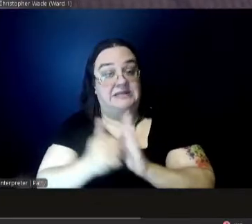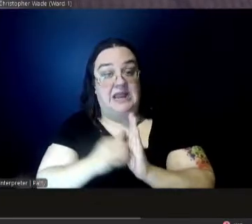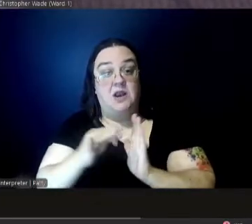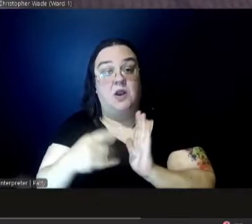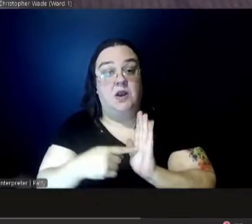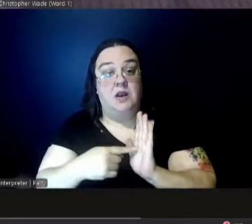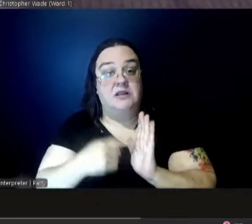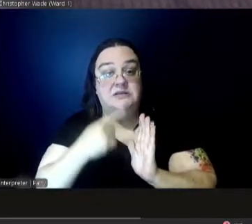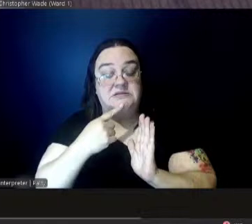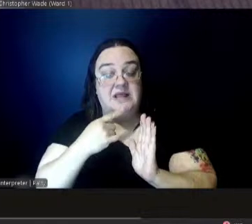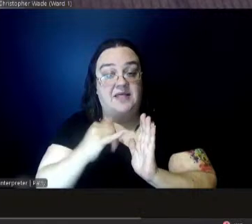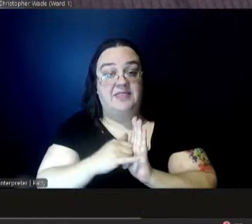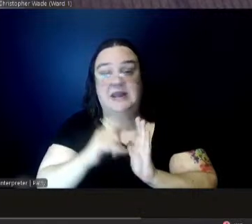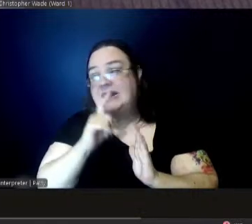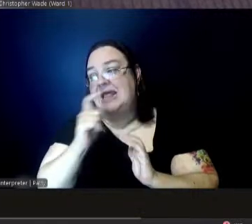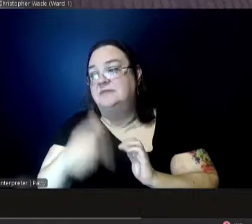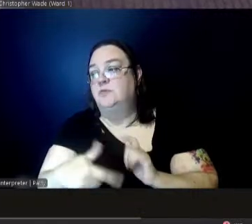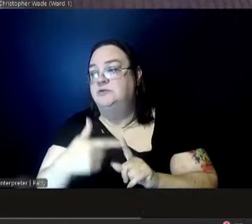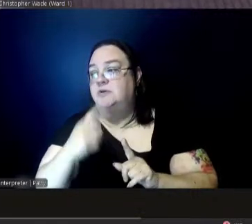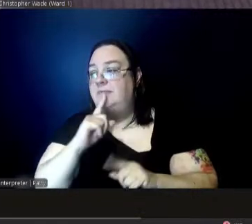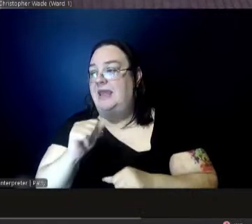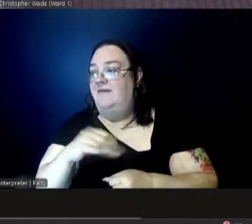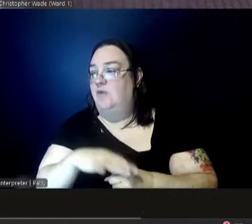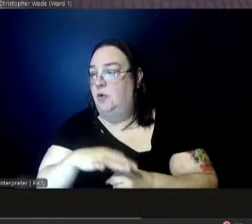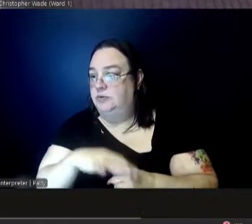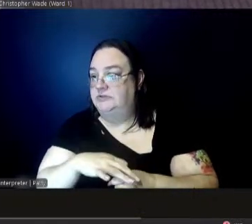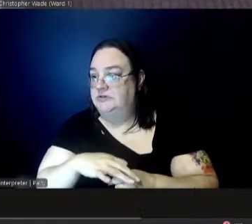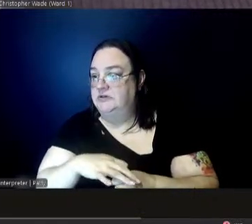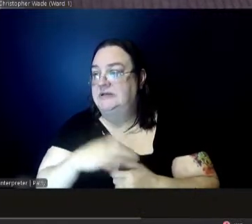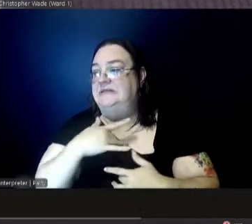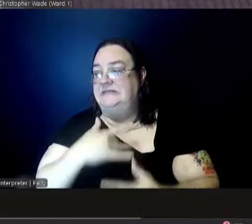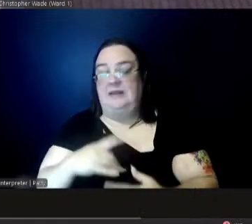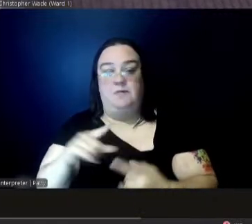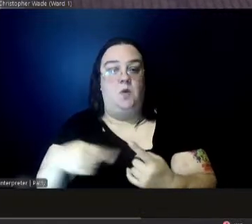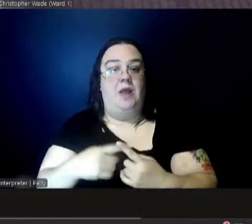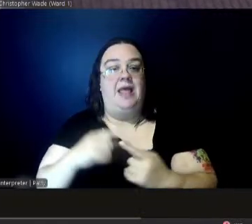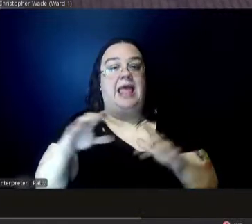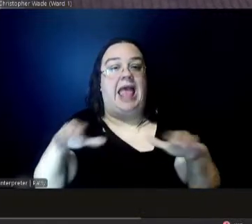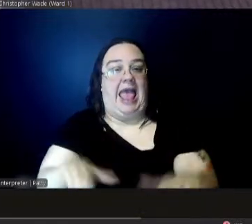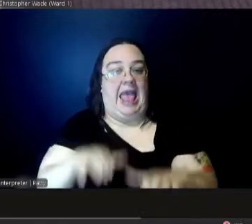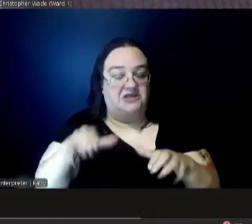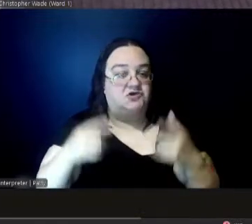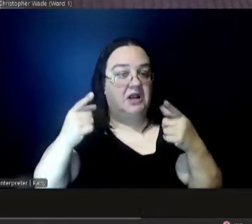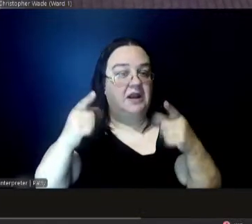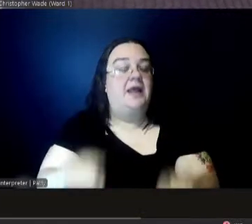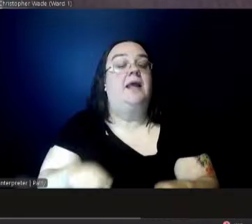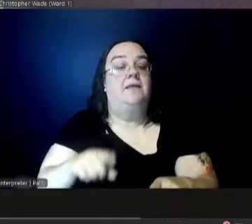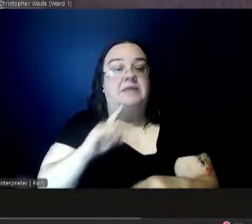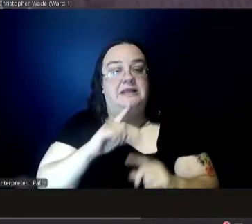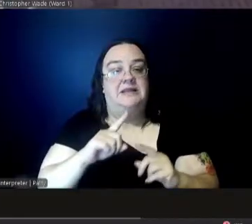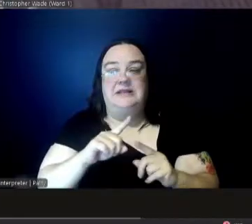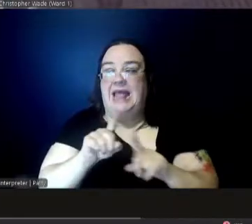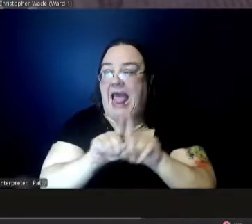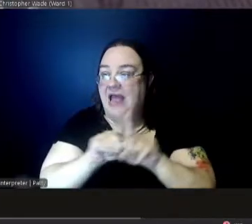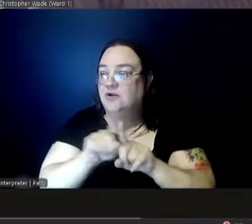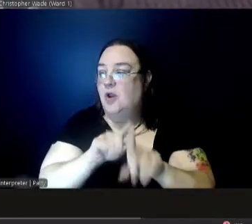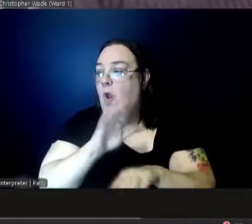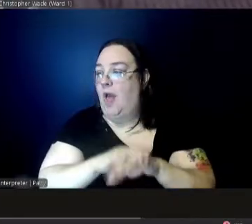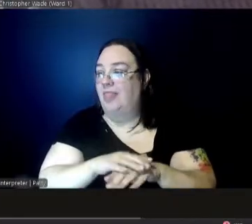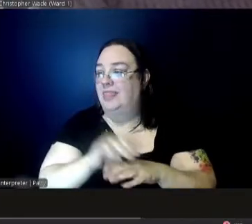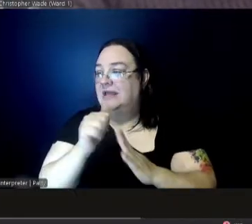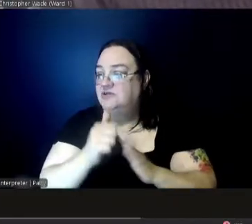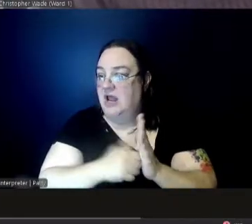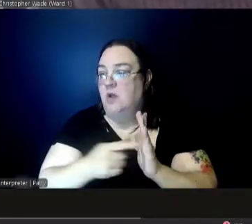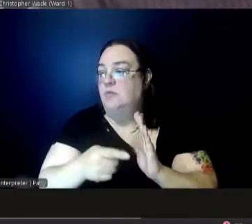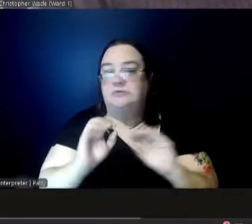was not supposed to be a vote. Typically when there's action to be taken, there's an asterisk on the agenda. There was not